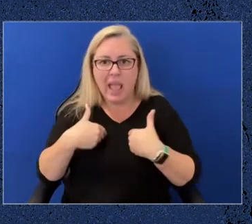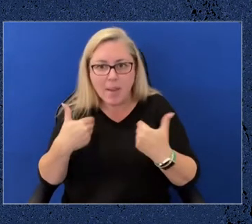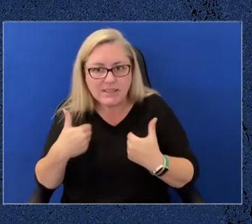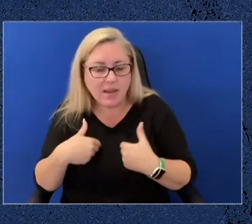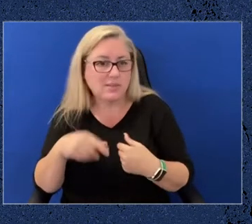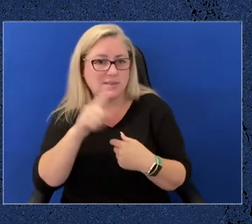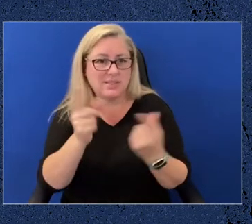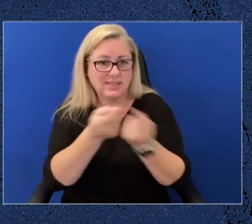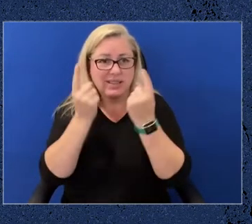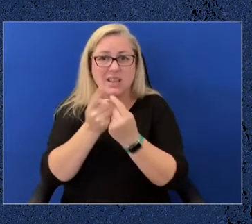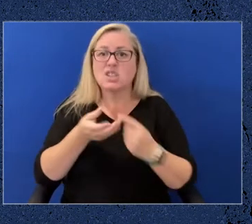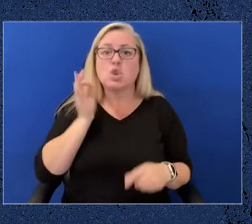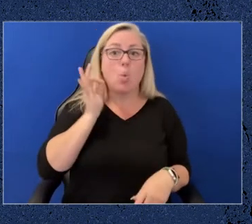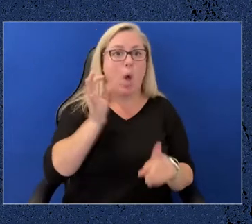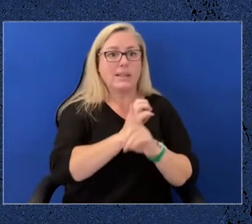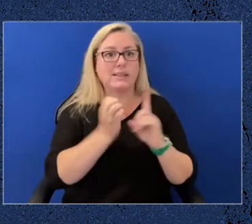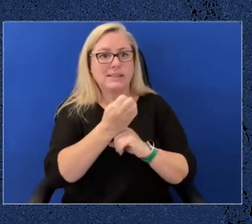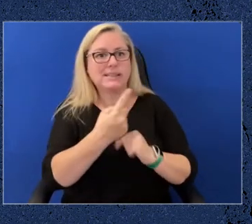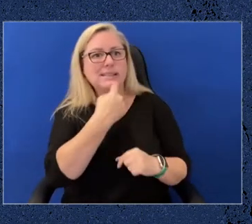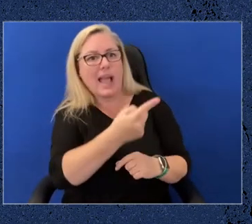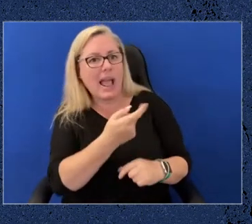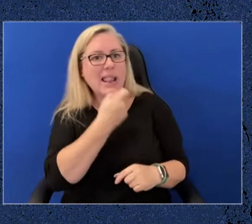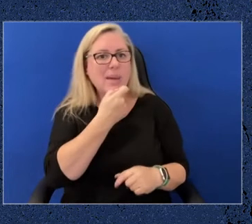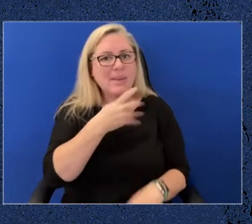white ecologists sitting around talking about the bird as cryptic, which apparently is